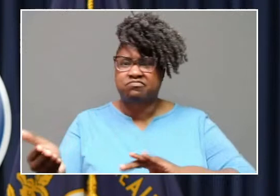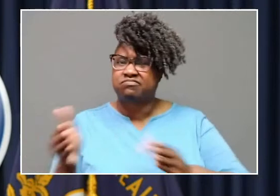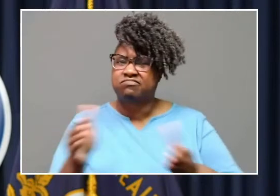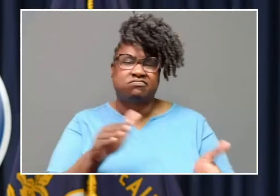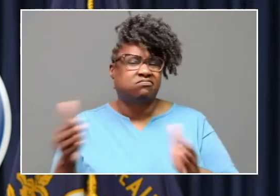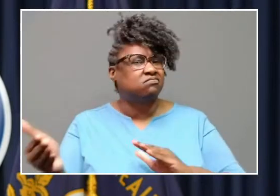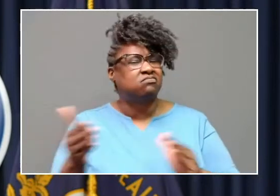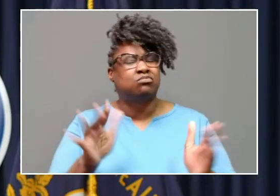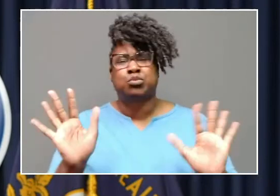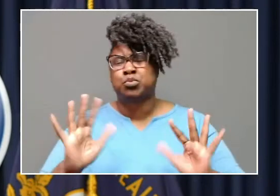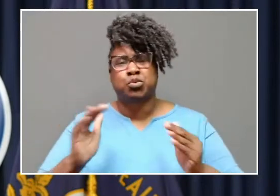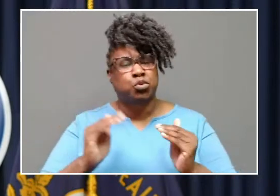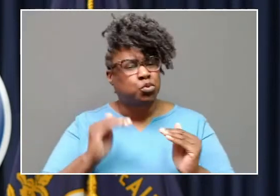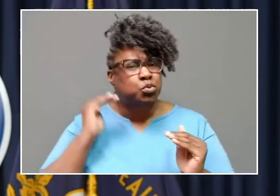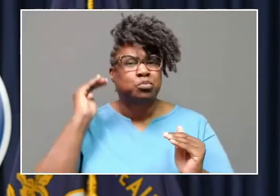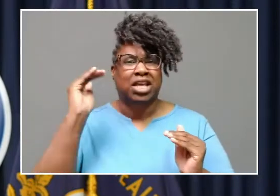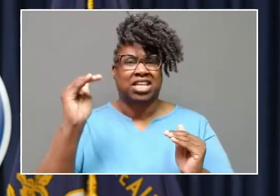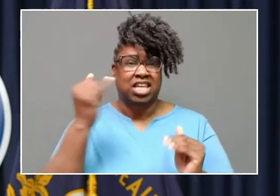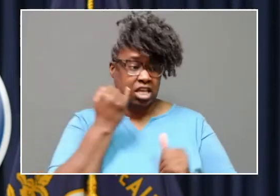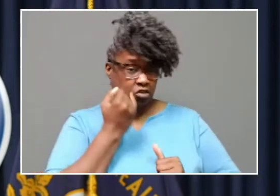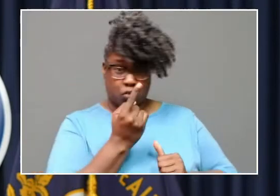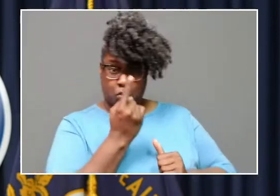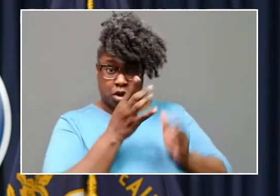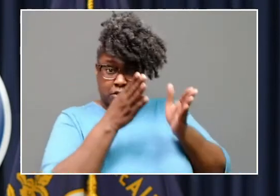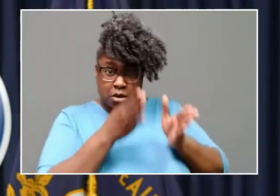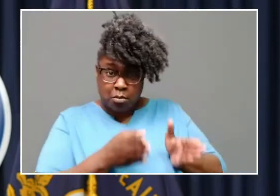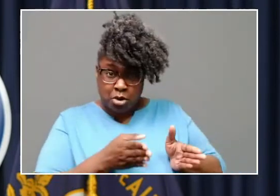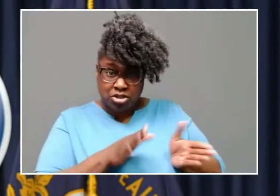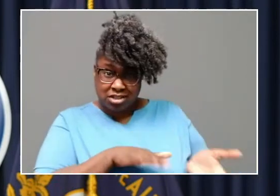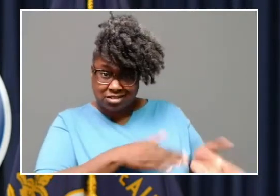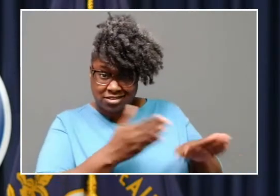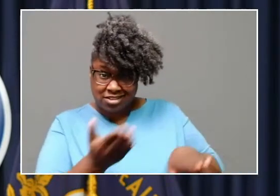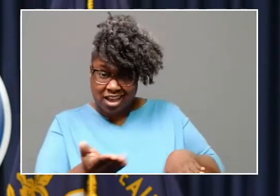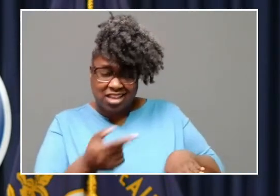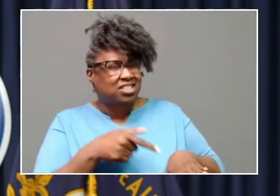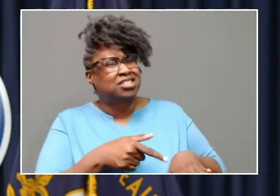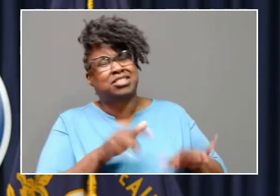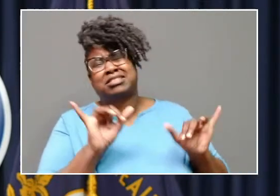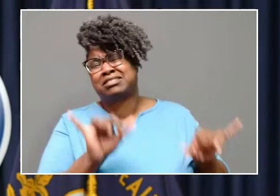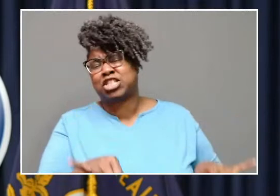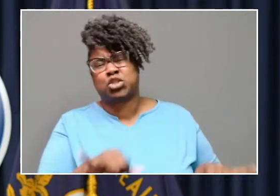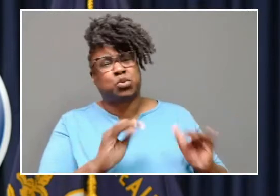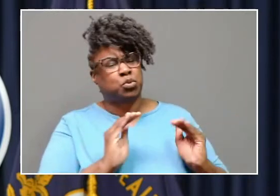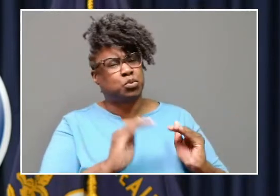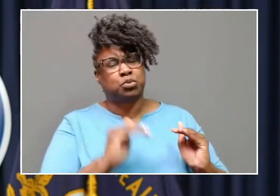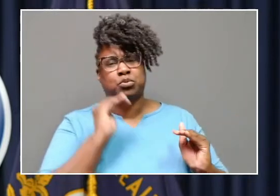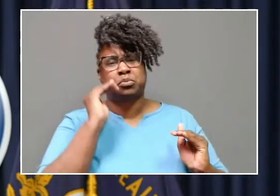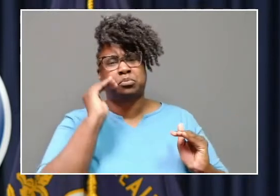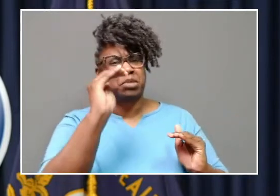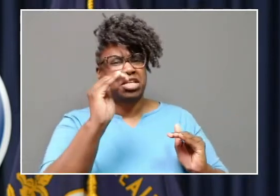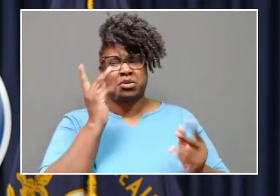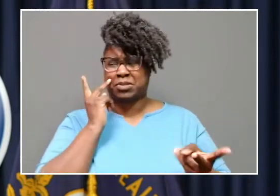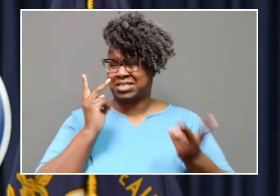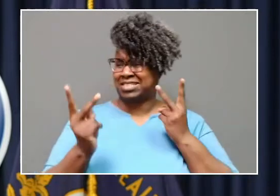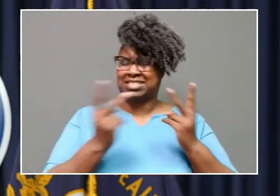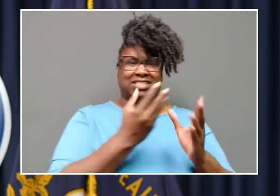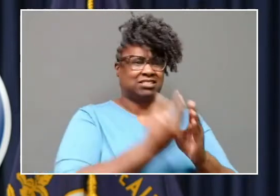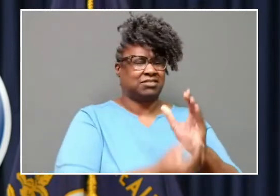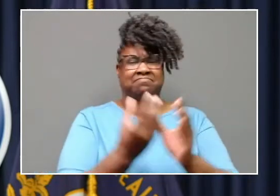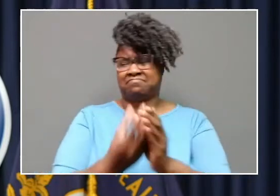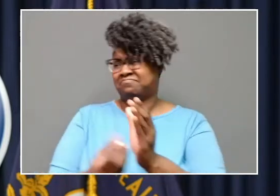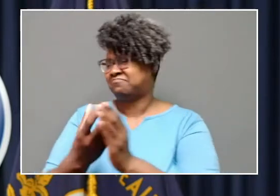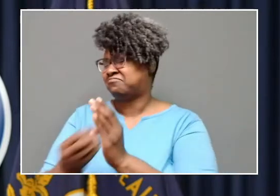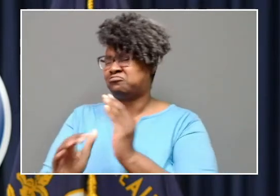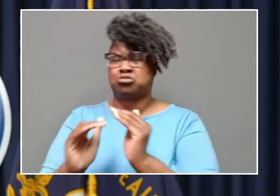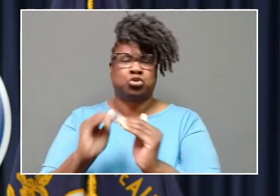is too many. But with the opioid epidemic, we see far, far too many. But still, It's been since, I